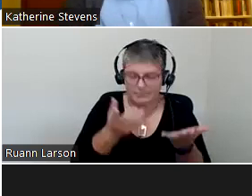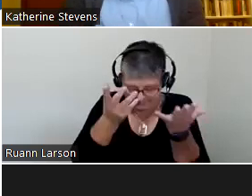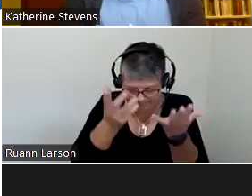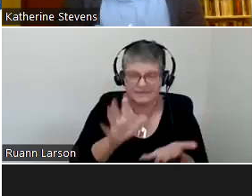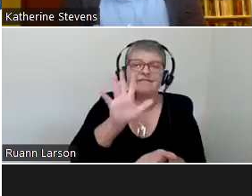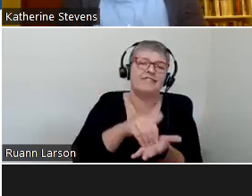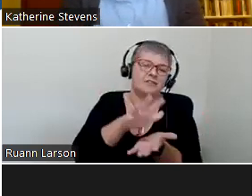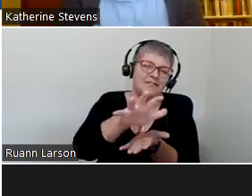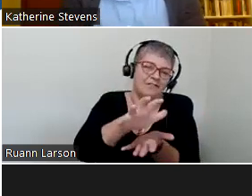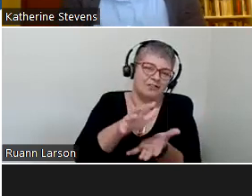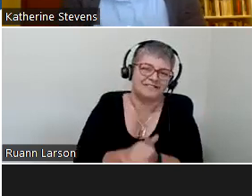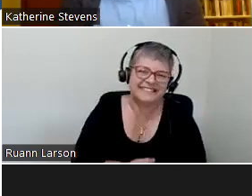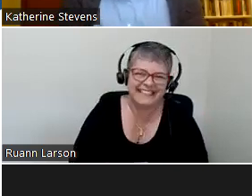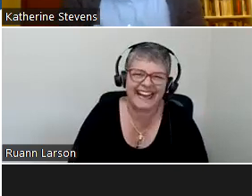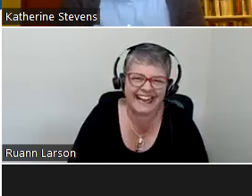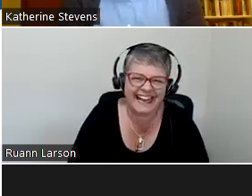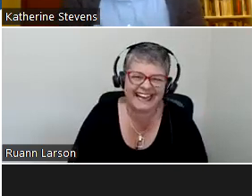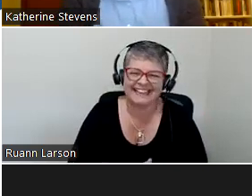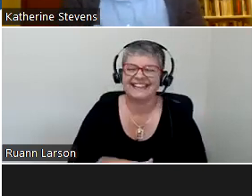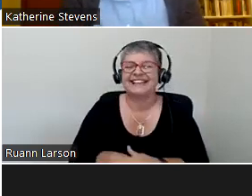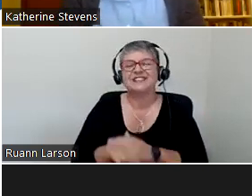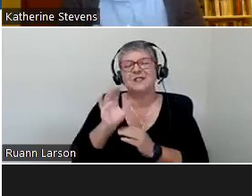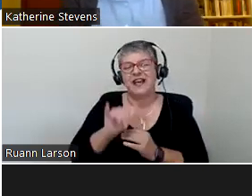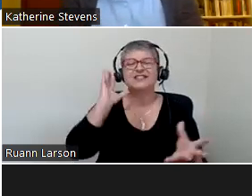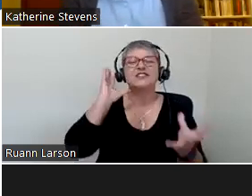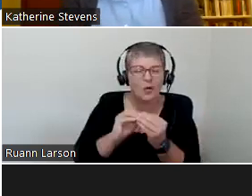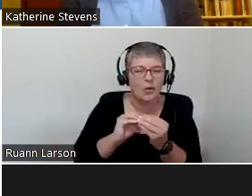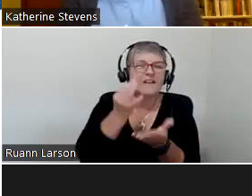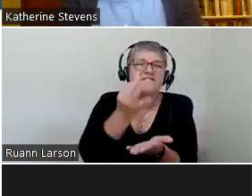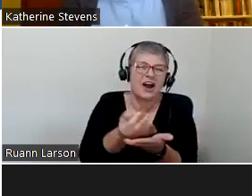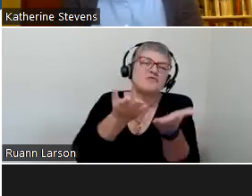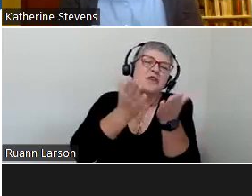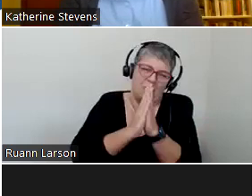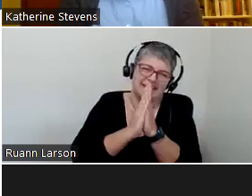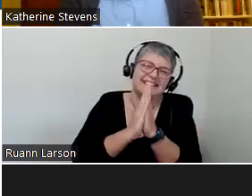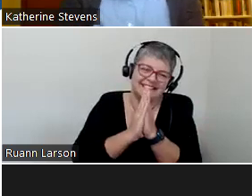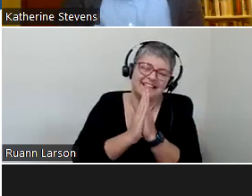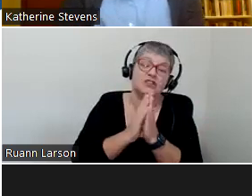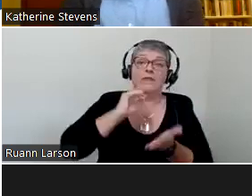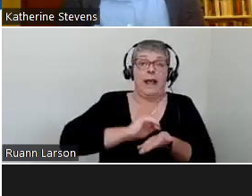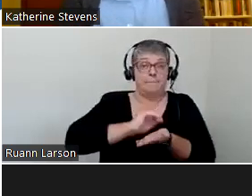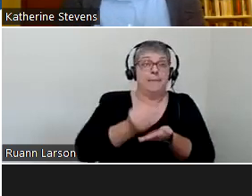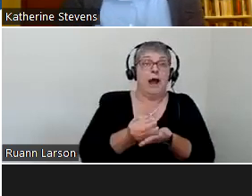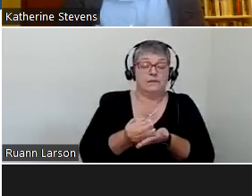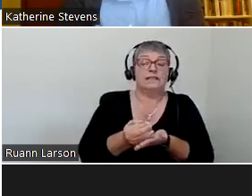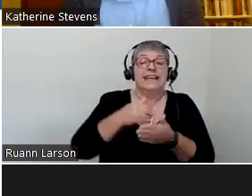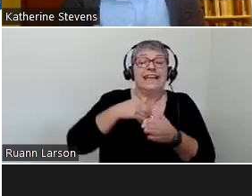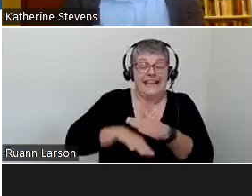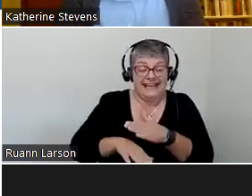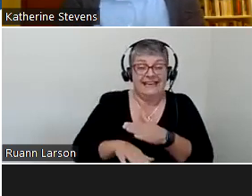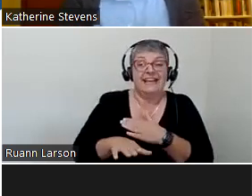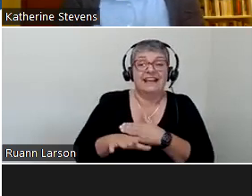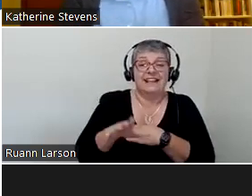It's $5,500. So that becomes the total funding request. So that's the amount that should be in the amount requested